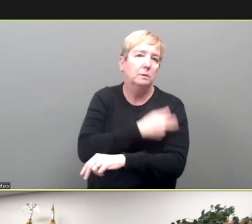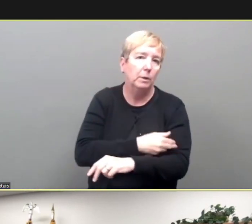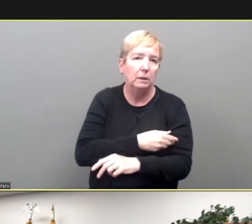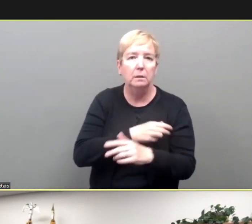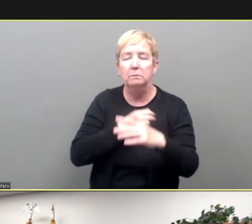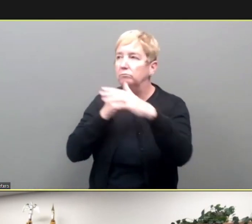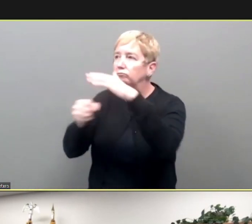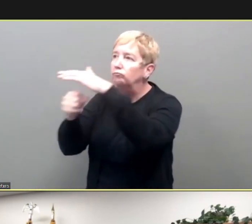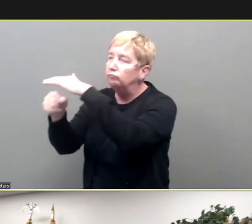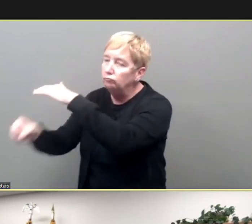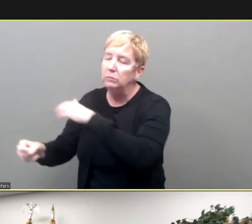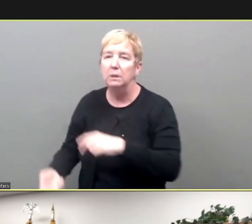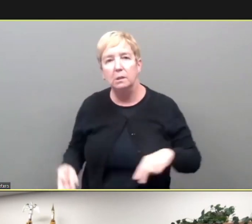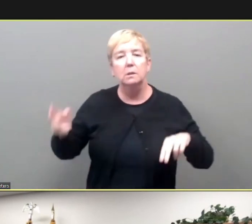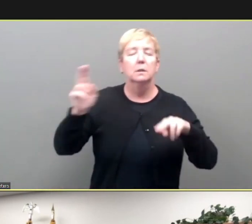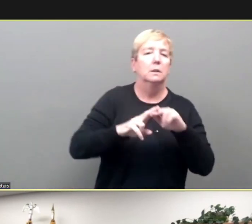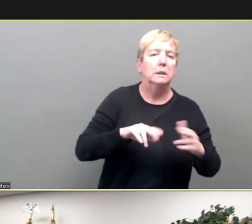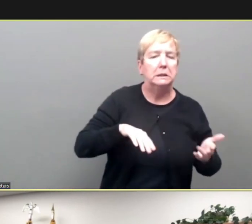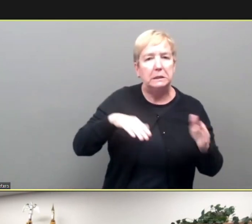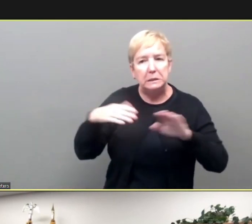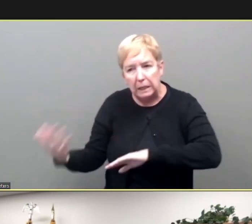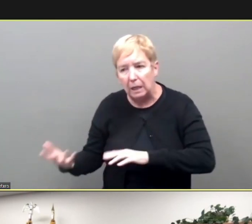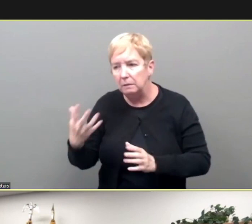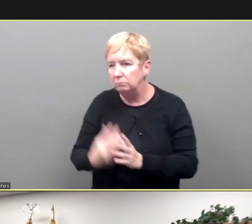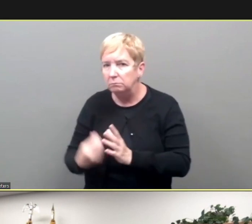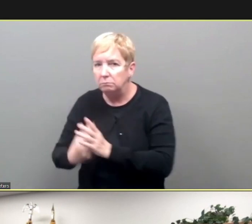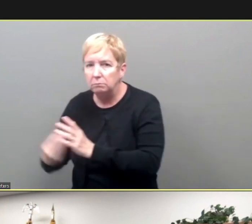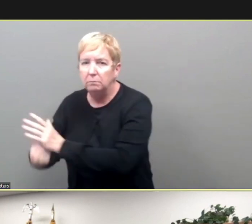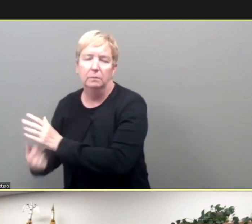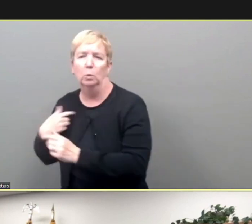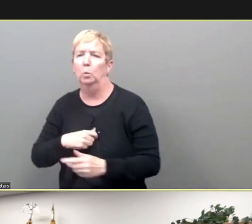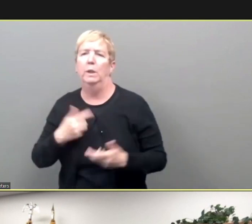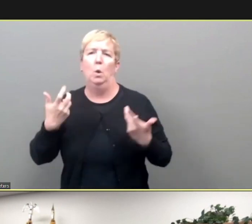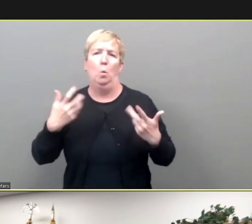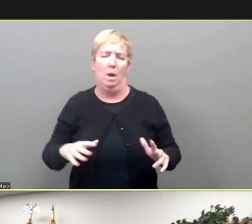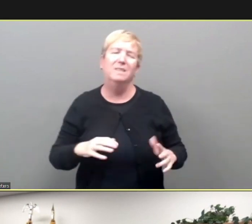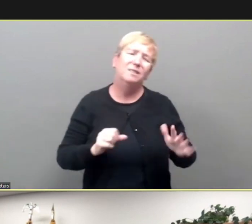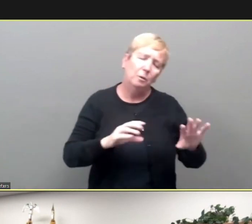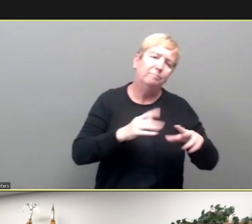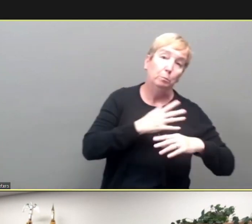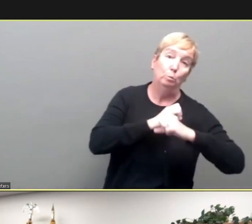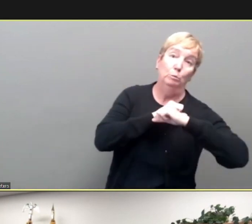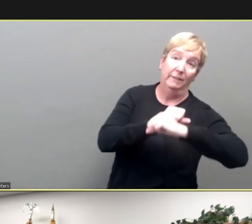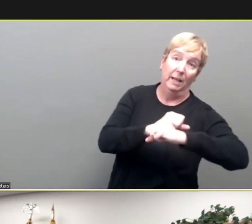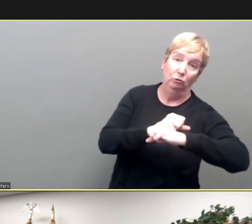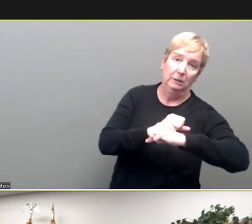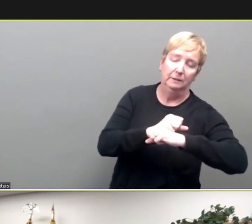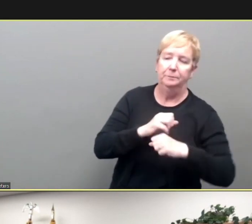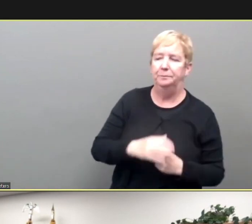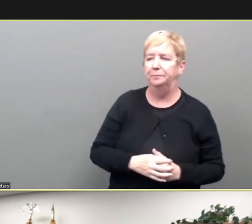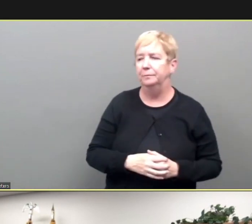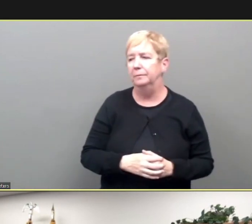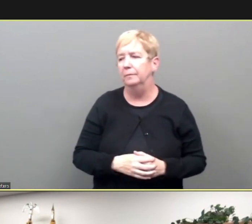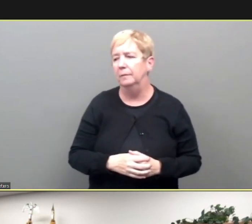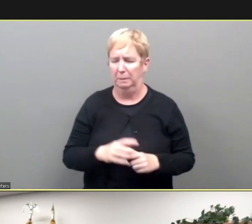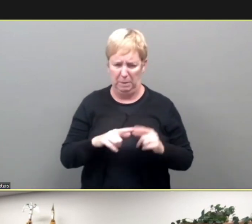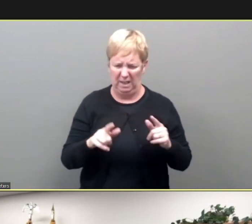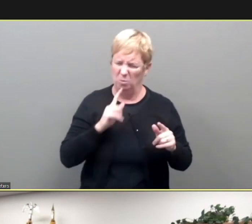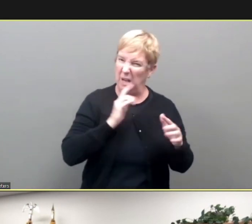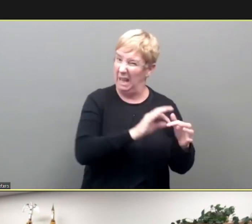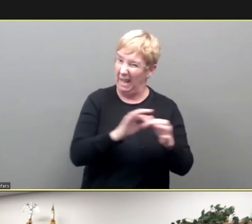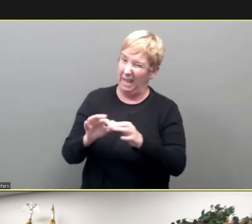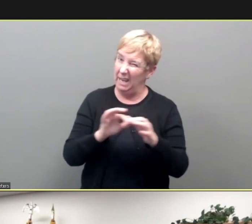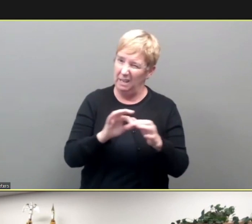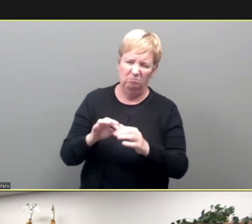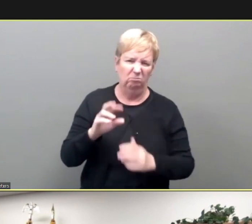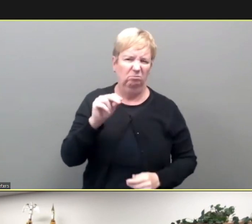and deaths. So we don't want to see more of that. So I think that's more of a prevention measure. They're not necessarily related, I think. But